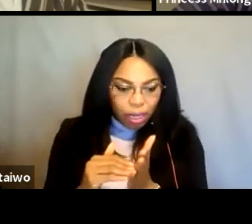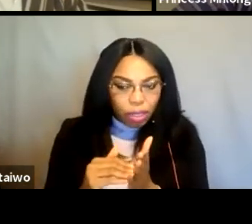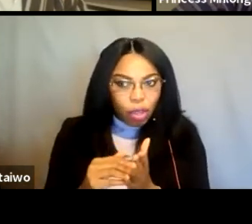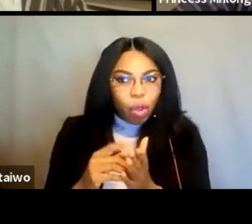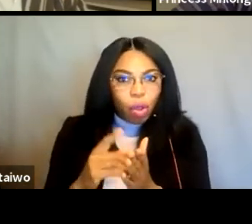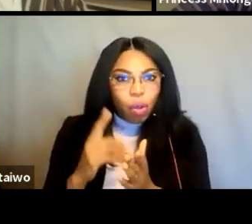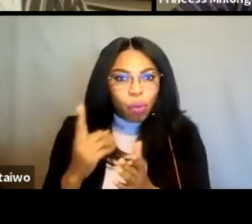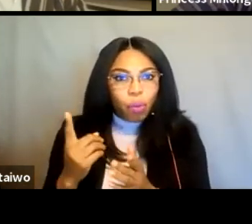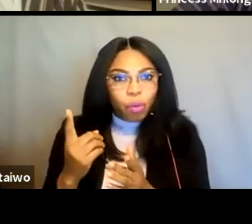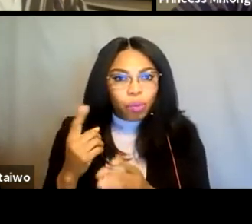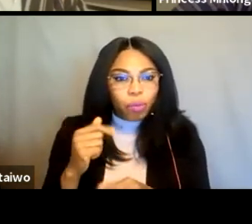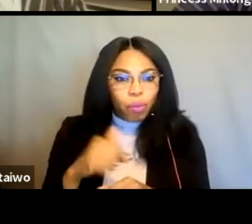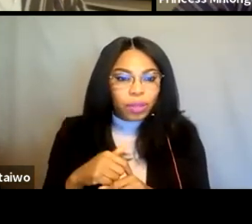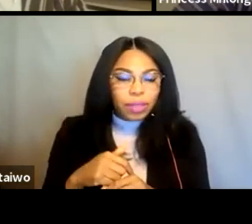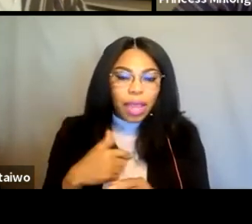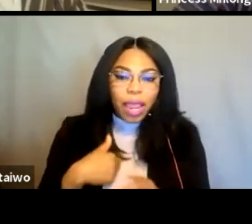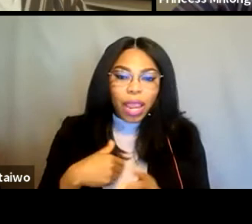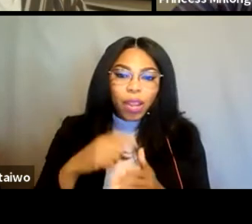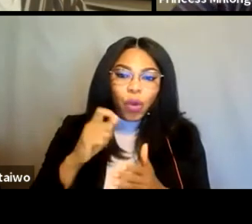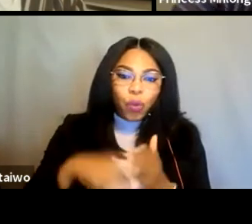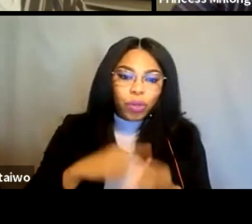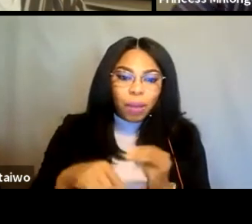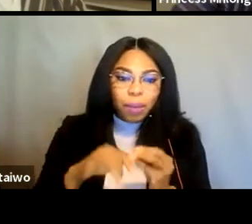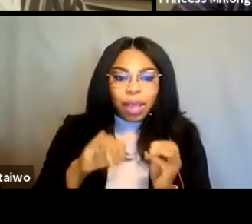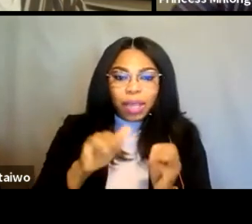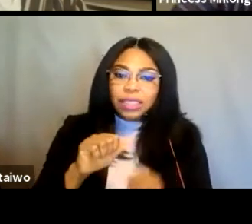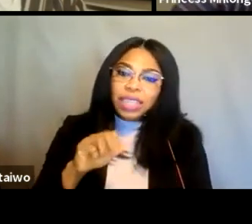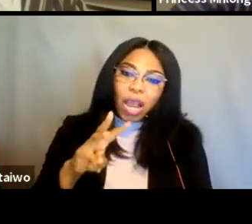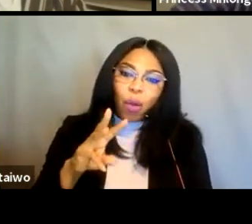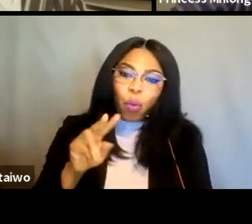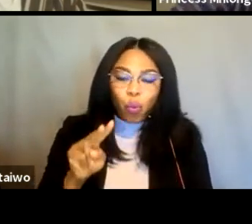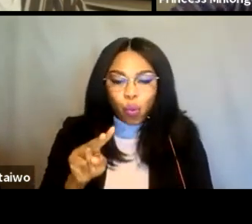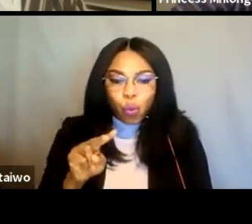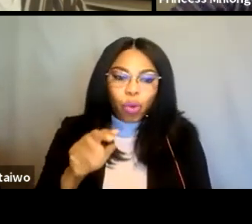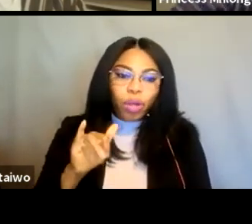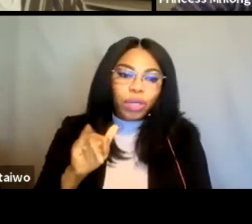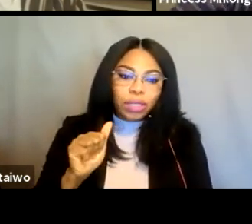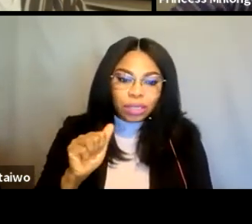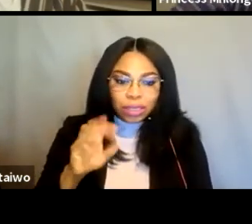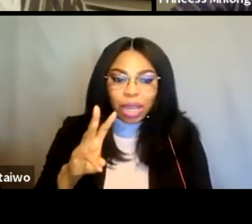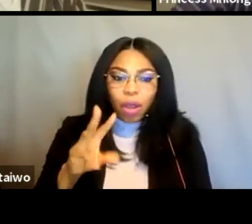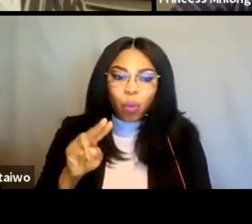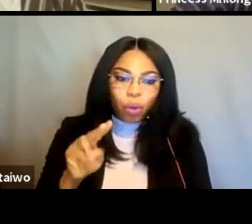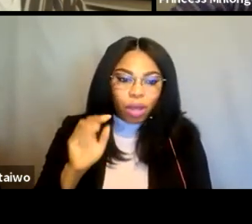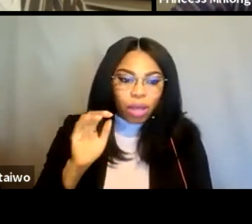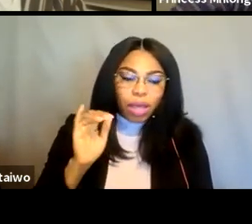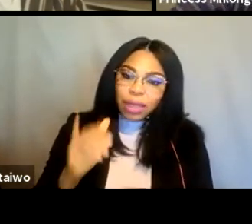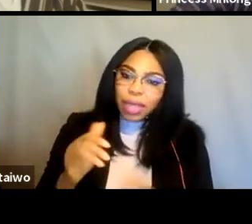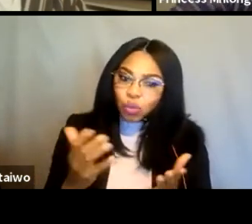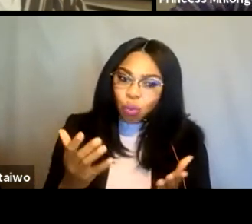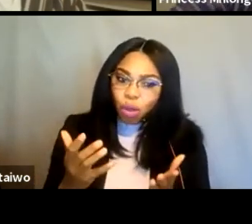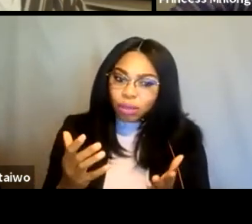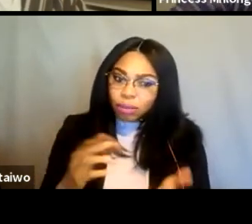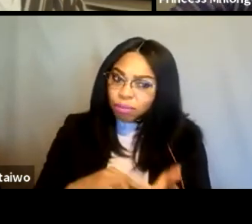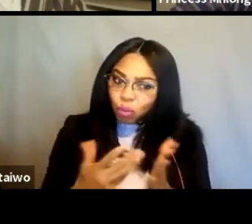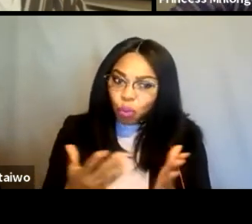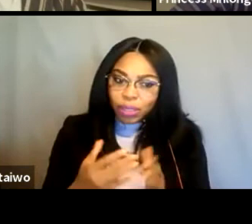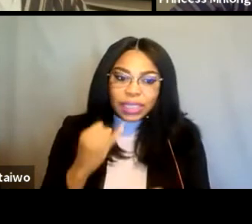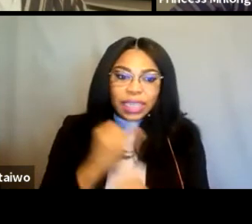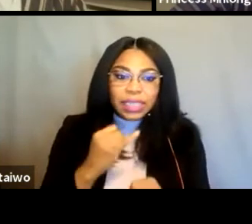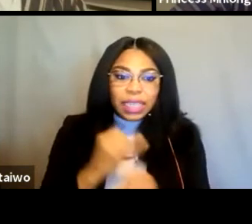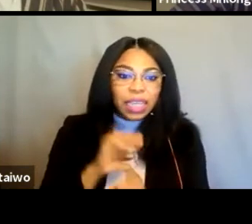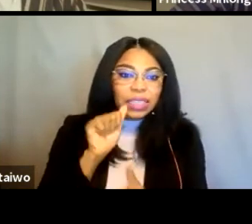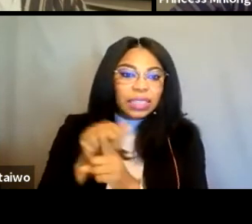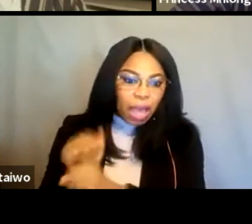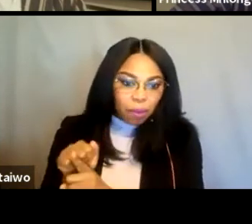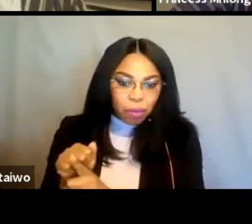point I wrote about Yao Yao, you know, Yao Yao in, for people that don't know it, it's internet fraud, you know, about this guy. So I didn't know a lot about